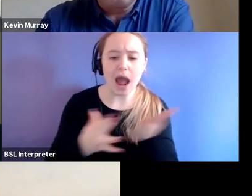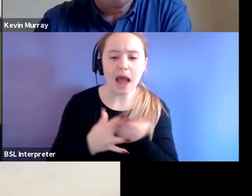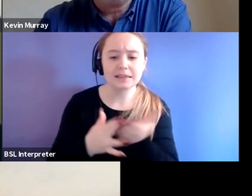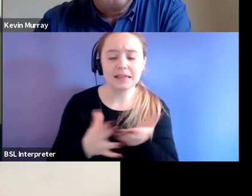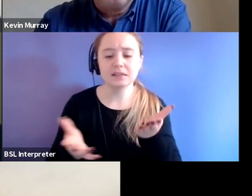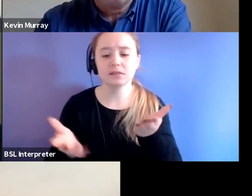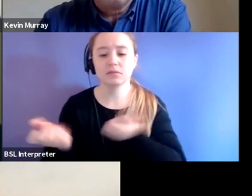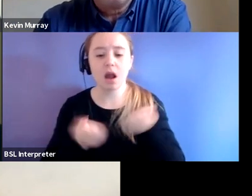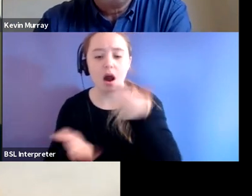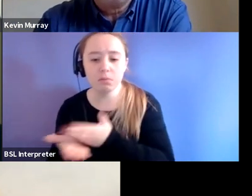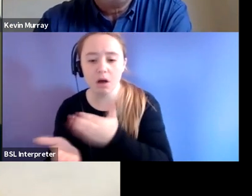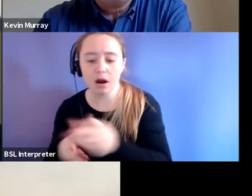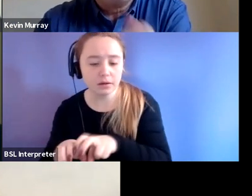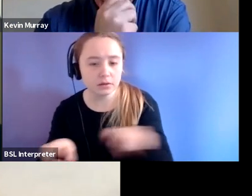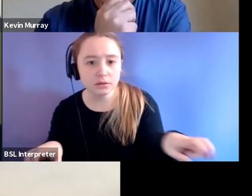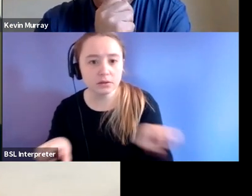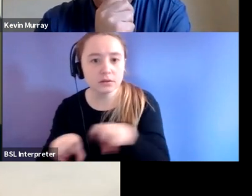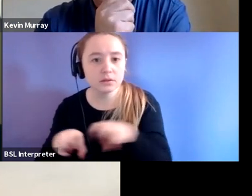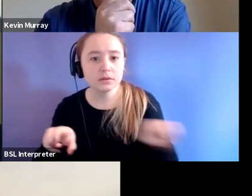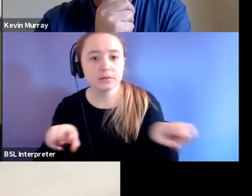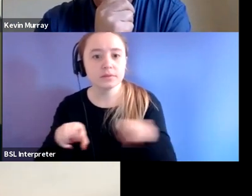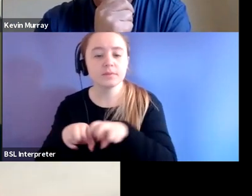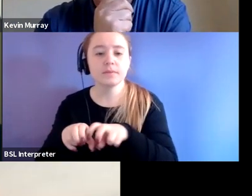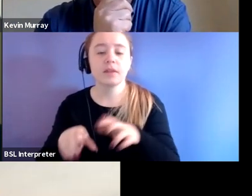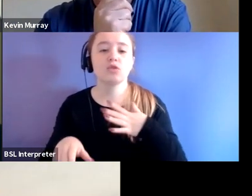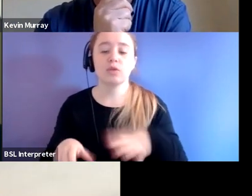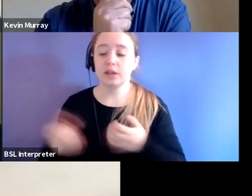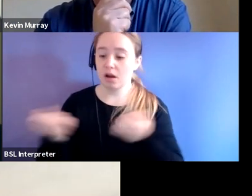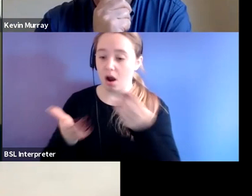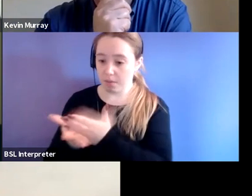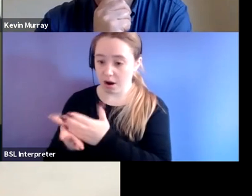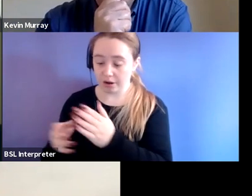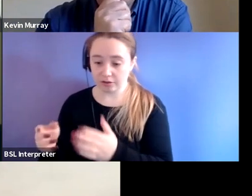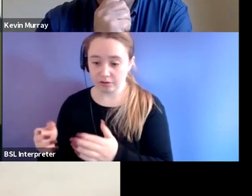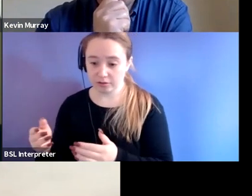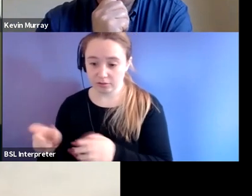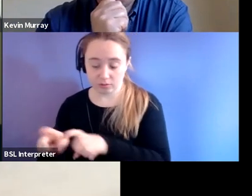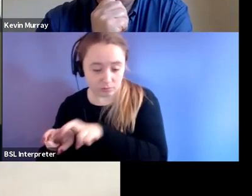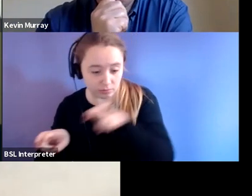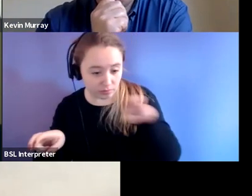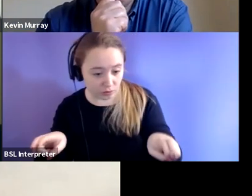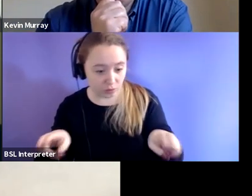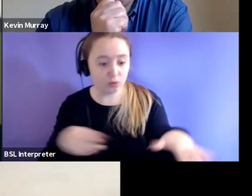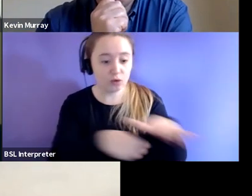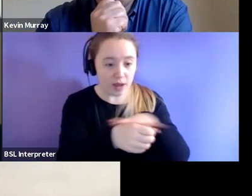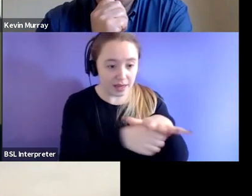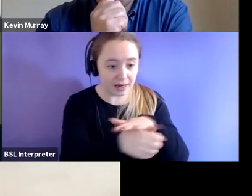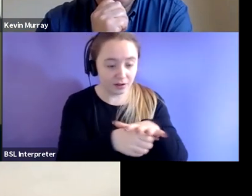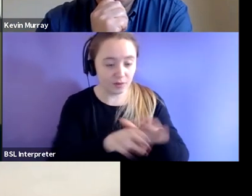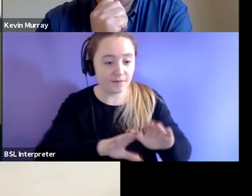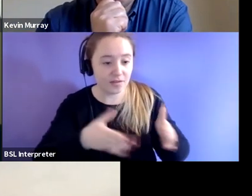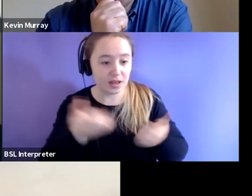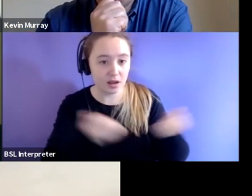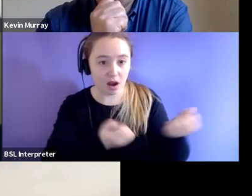parks, as Kevin raised, from car parks through to these areas where there's no longer going to be cars going through. And